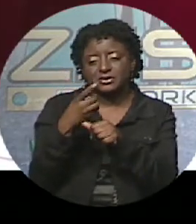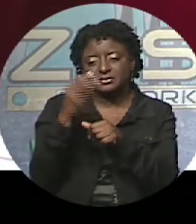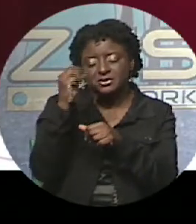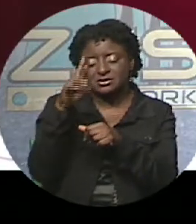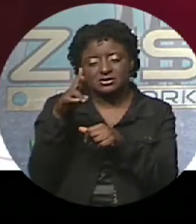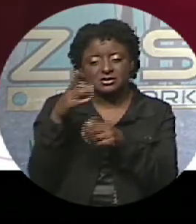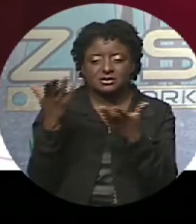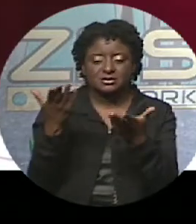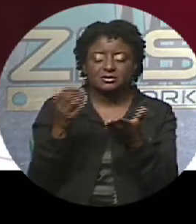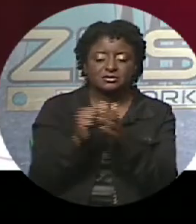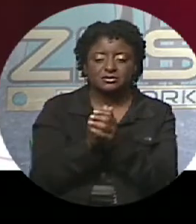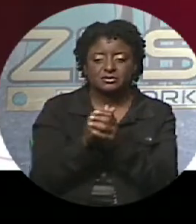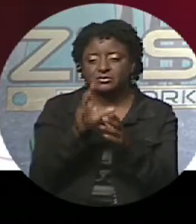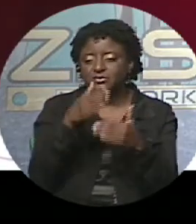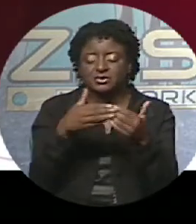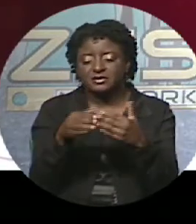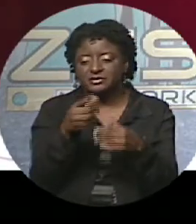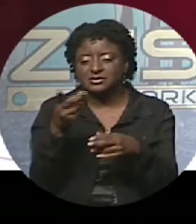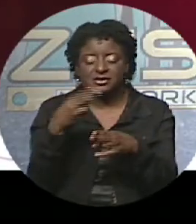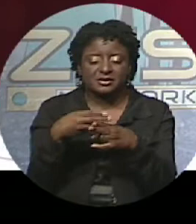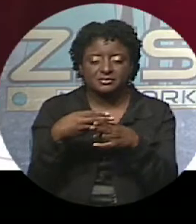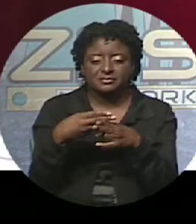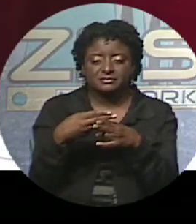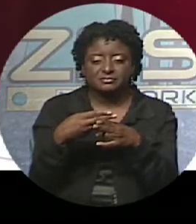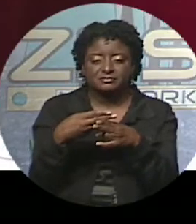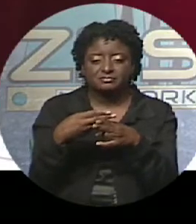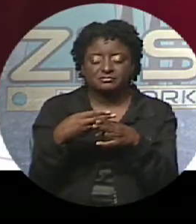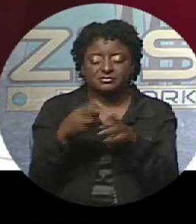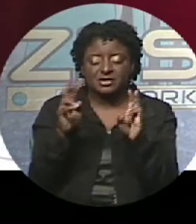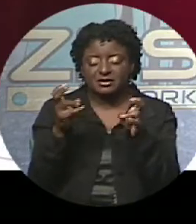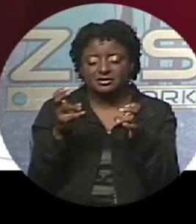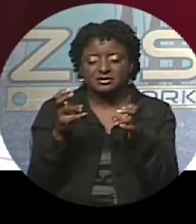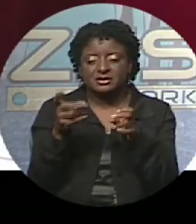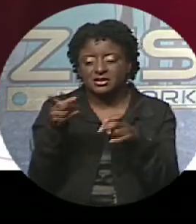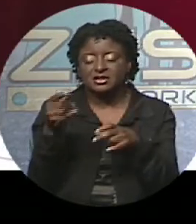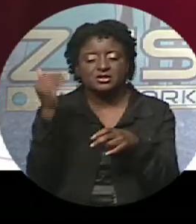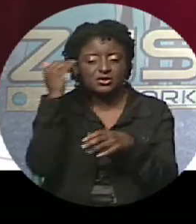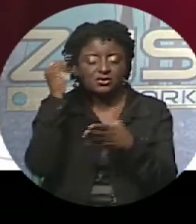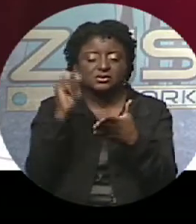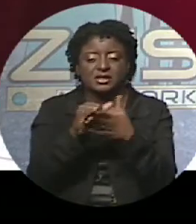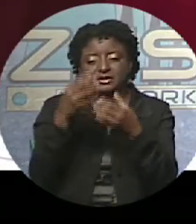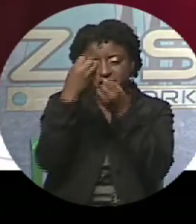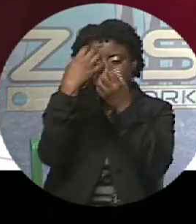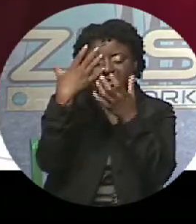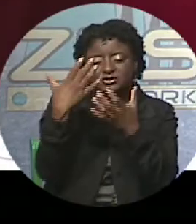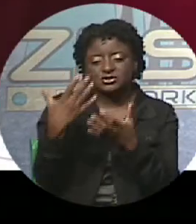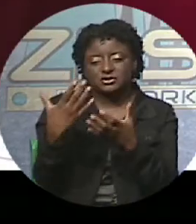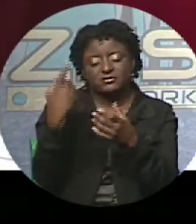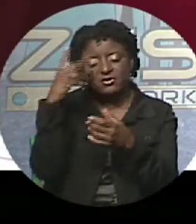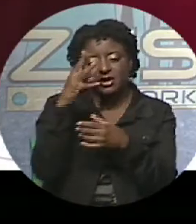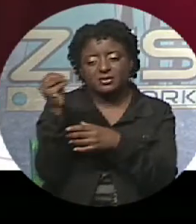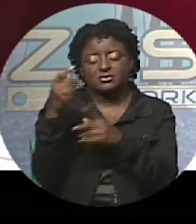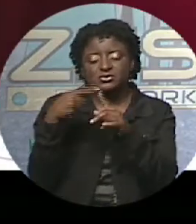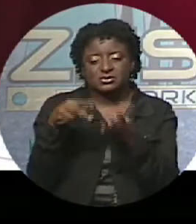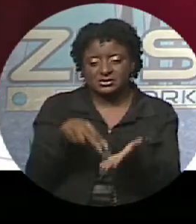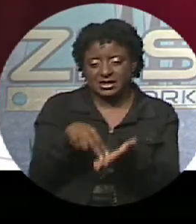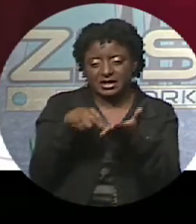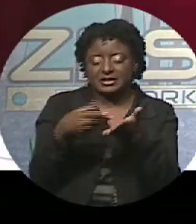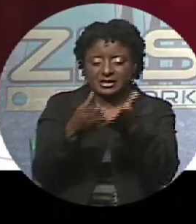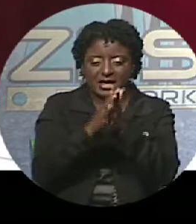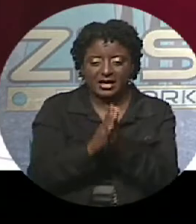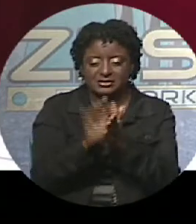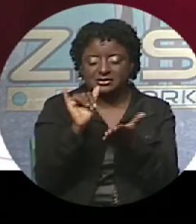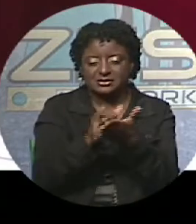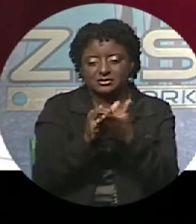Ministry, whatever, however you wish to categorize it, he has access to that information. And for him to stand and ask a question like